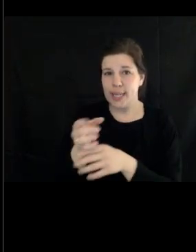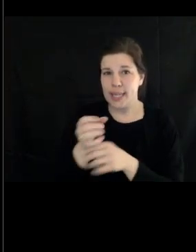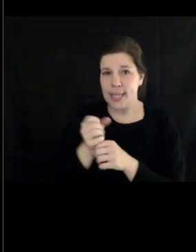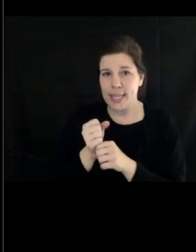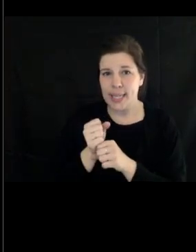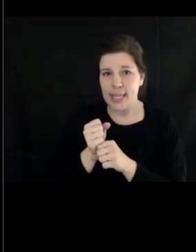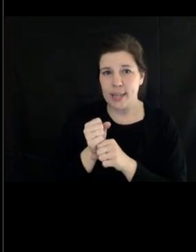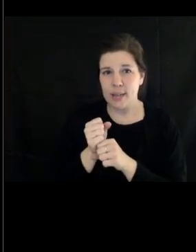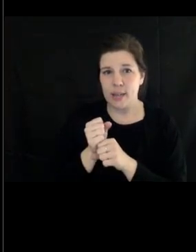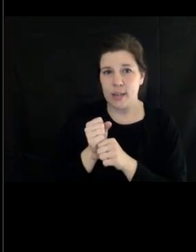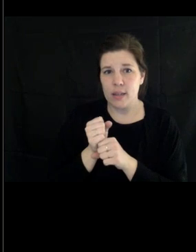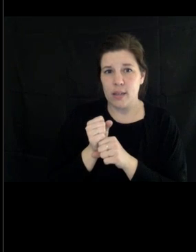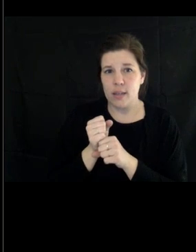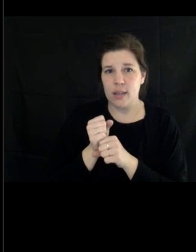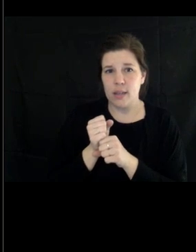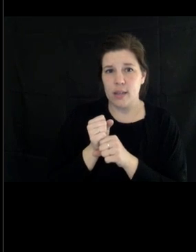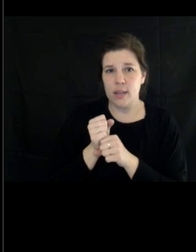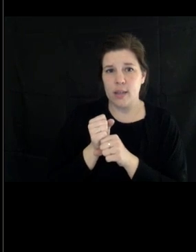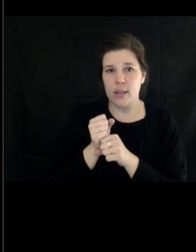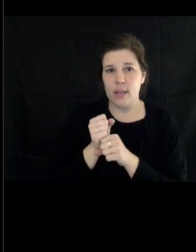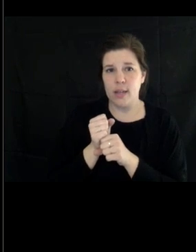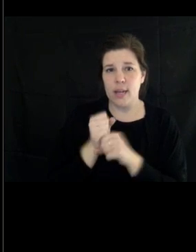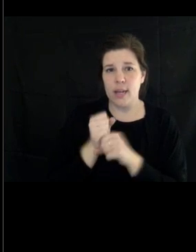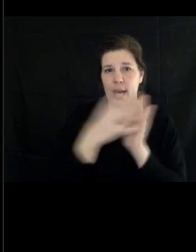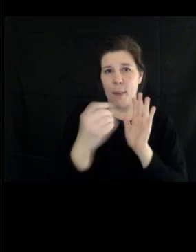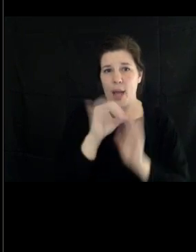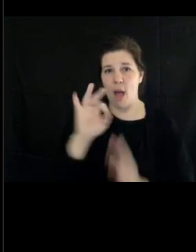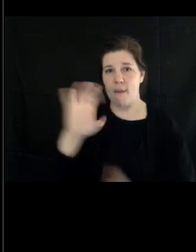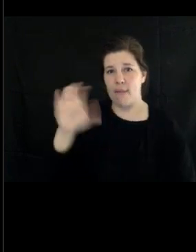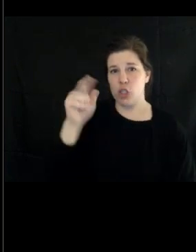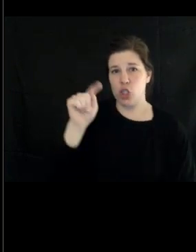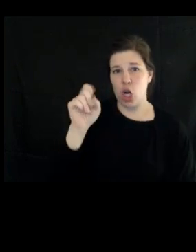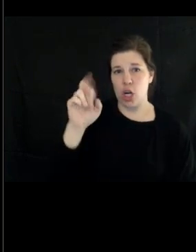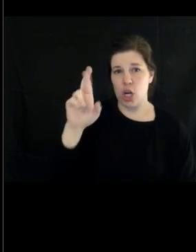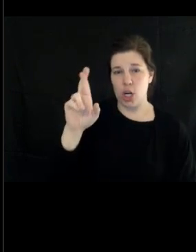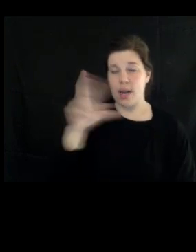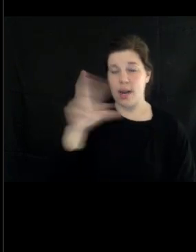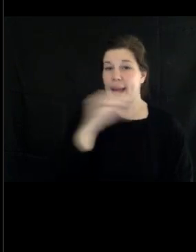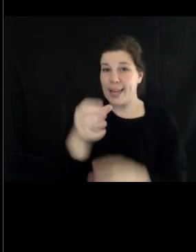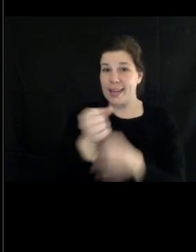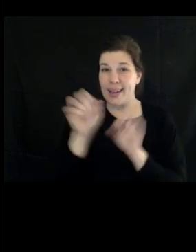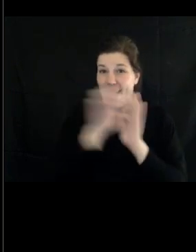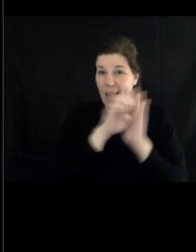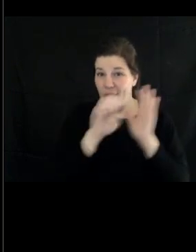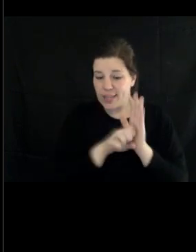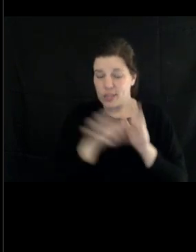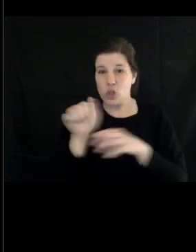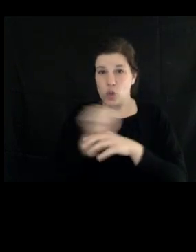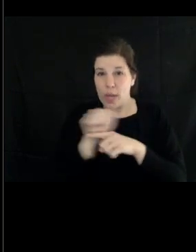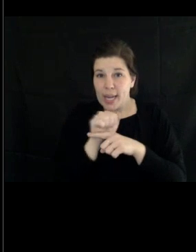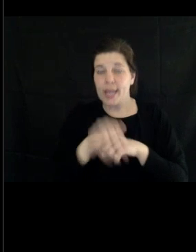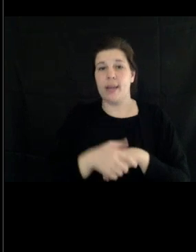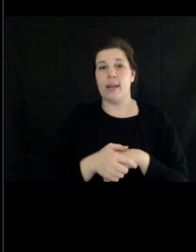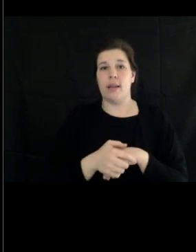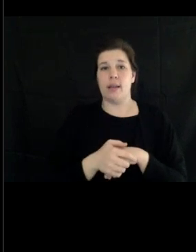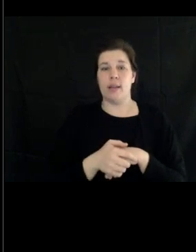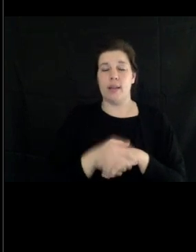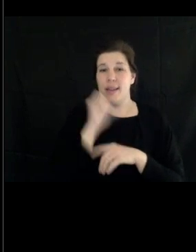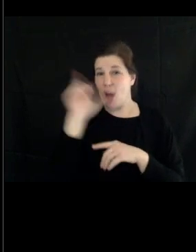Boynton. Make sure you get ethics training. Not only is the ethics in Palm Beach County watching